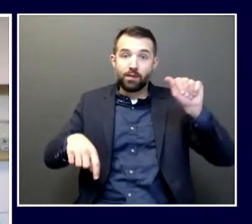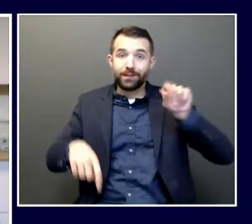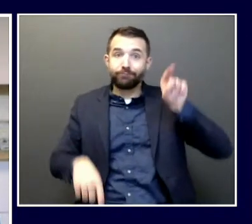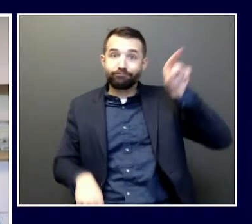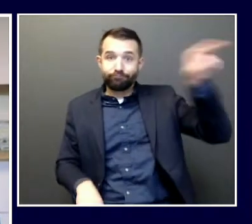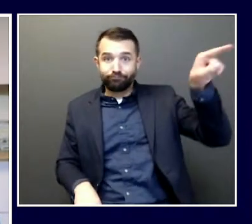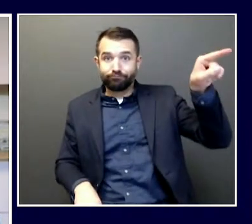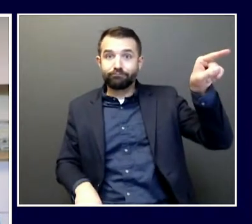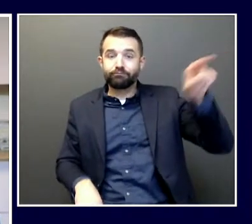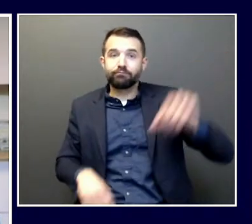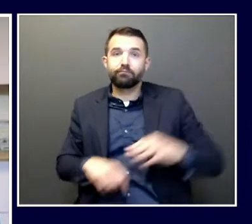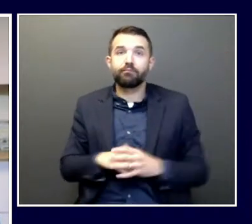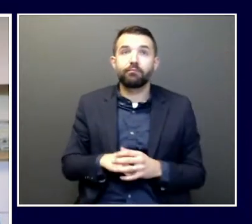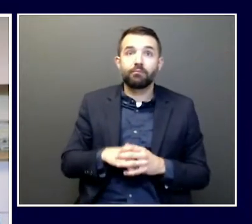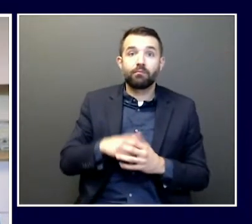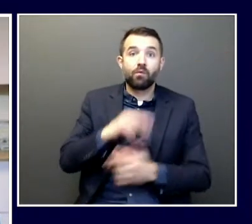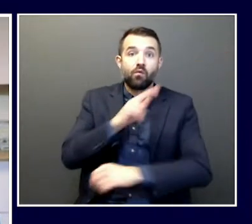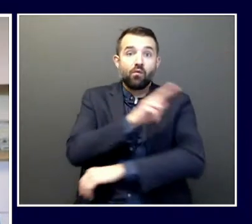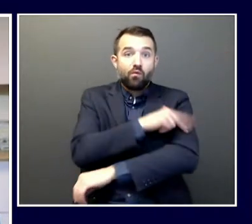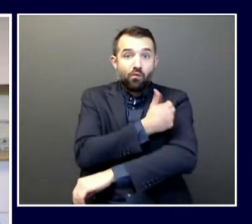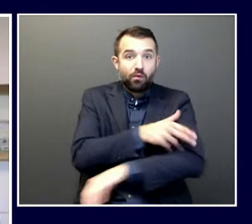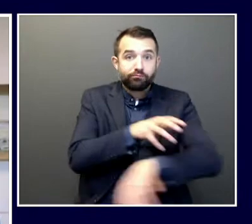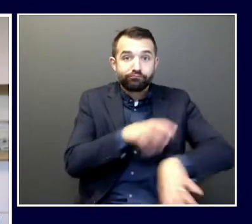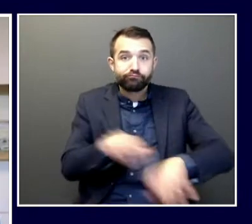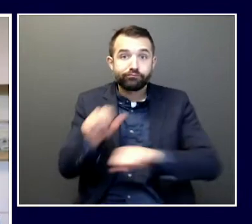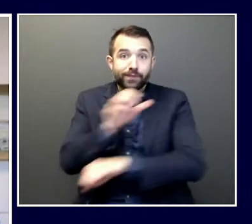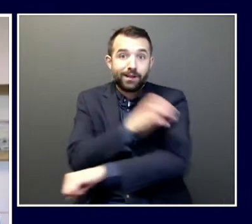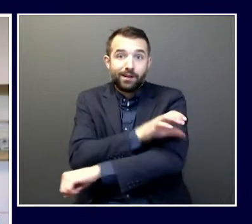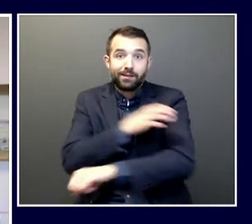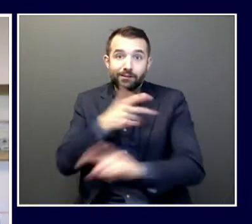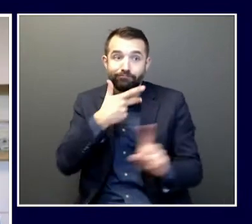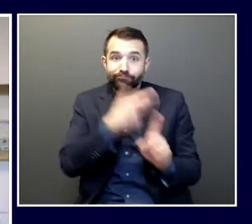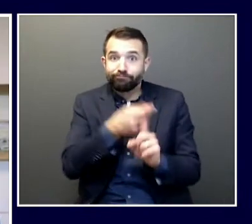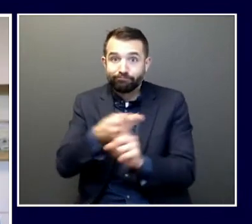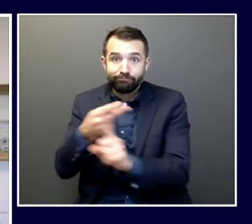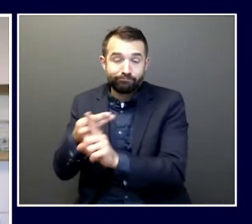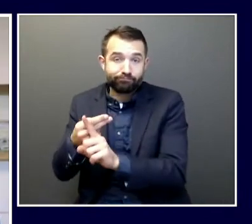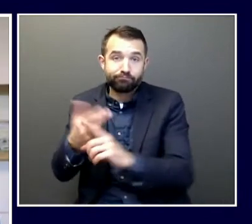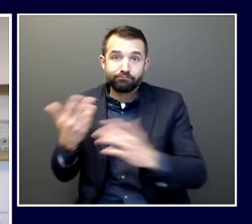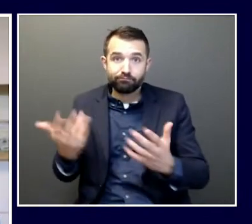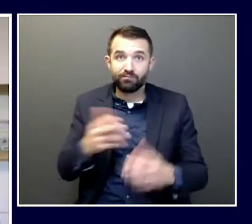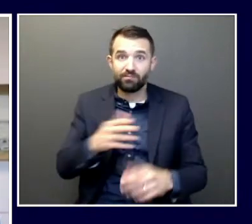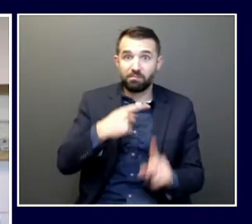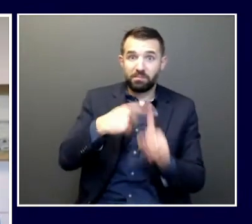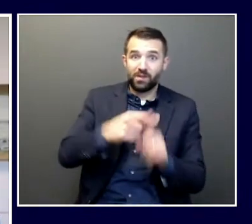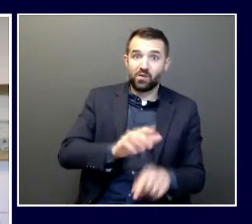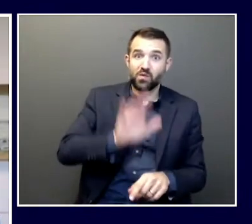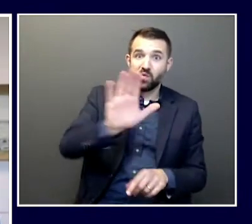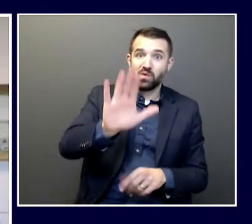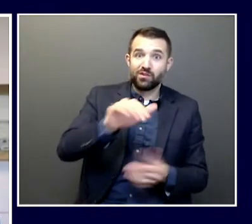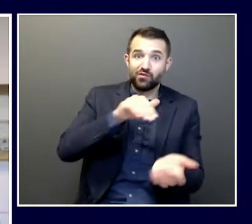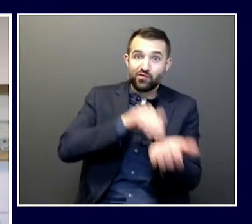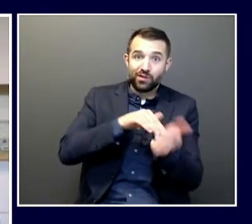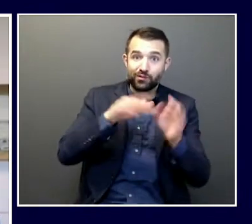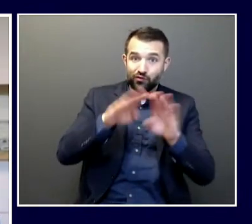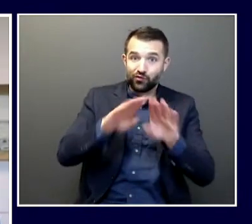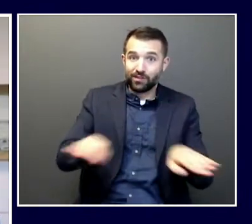that hospitals are hosting, as well as increasingly at your own pediatrician or family practitioner's